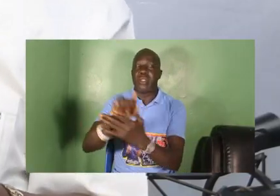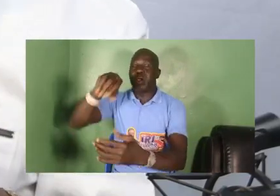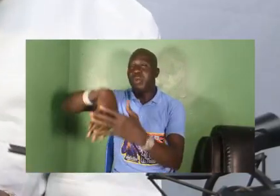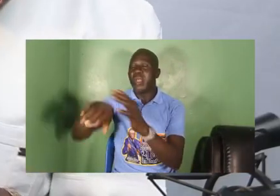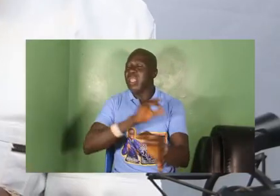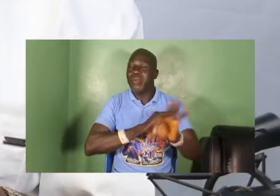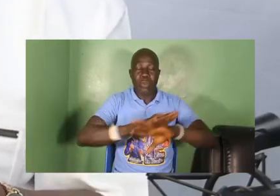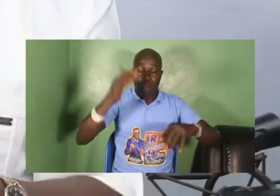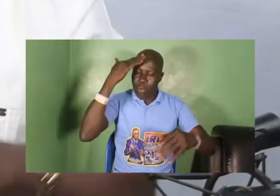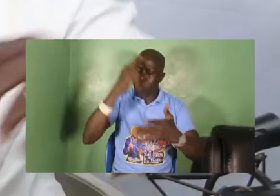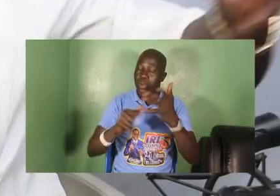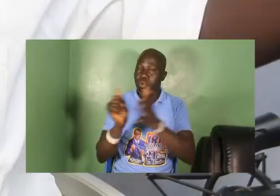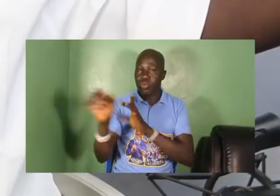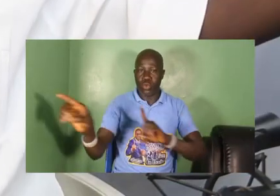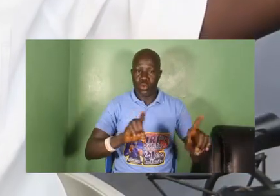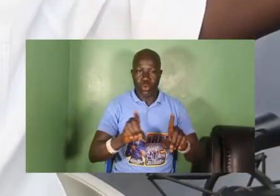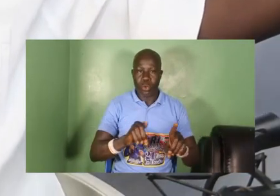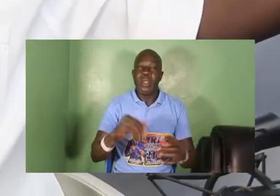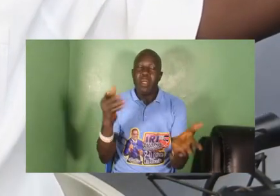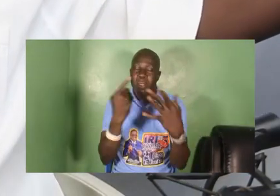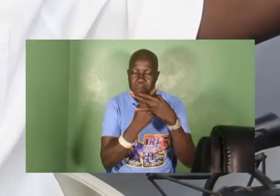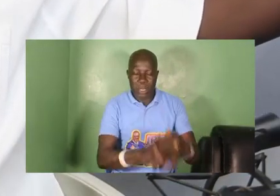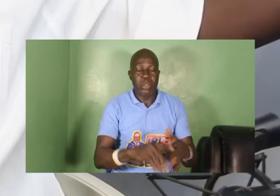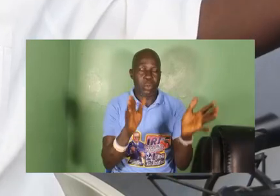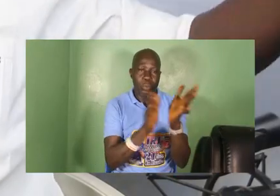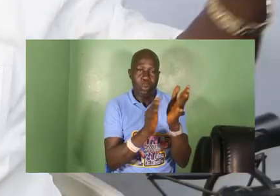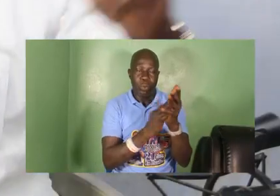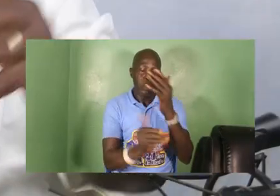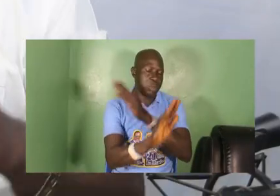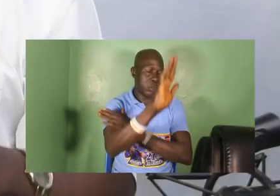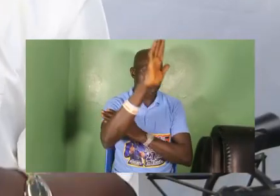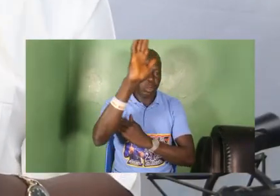special guests. When you don't know what to do, begin to praise God.